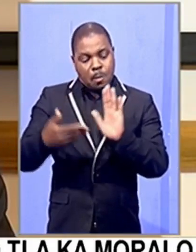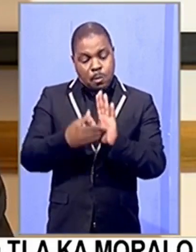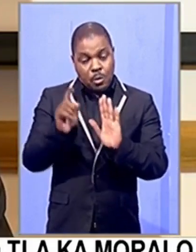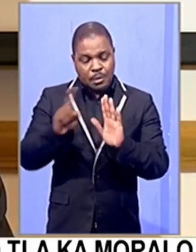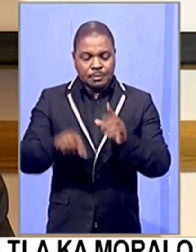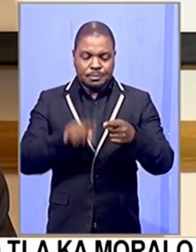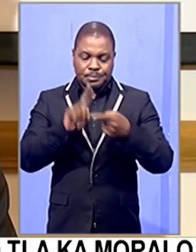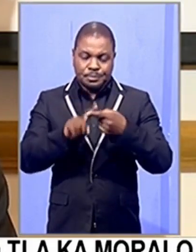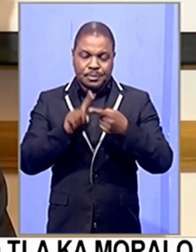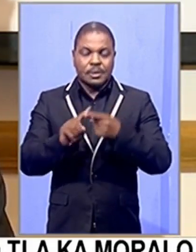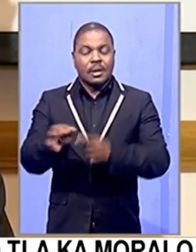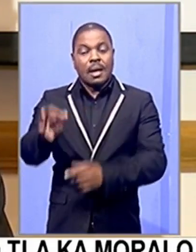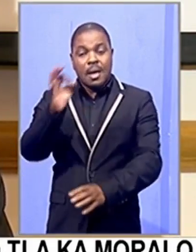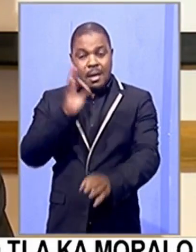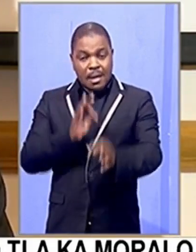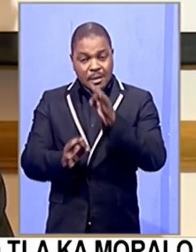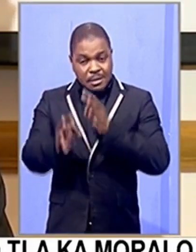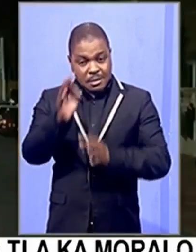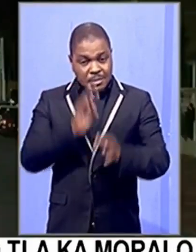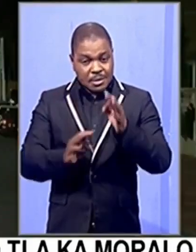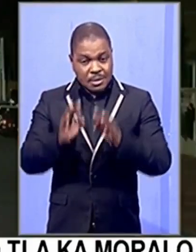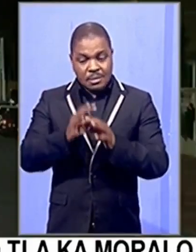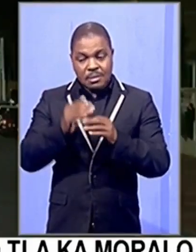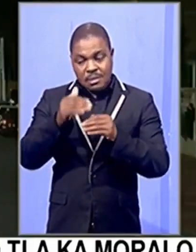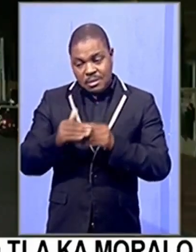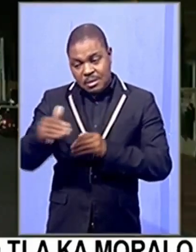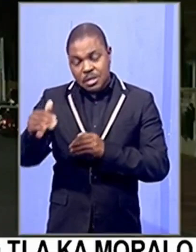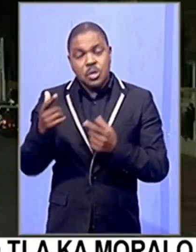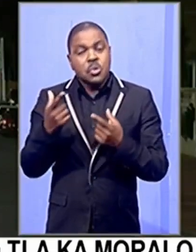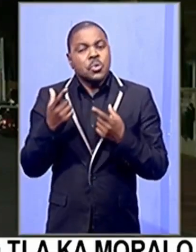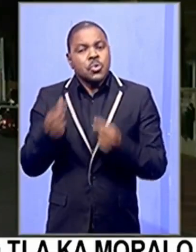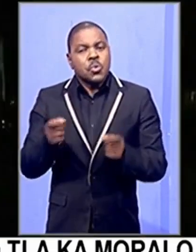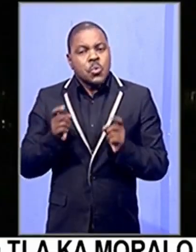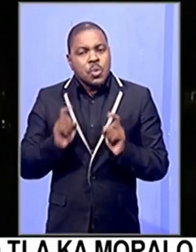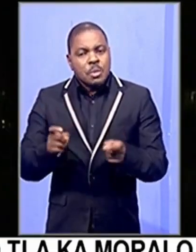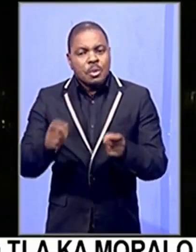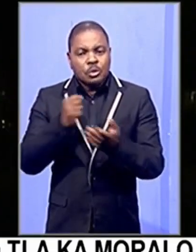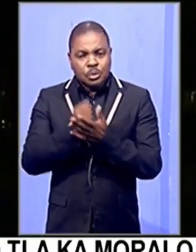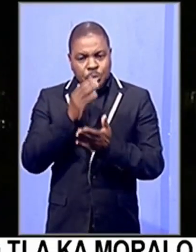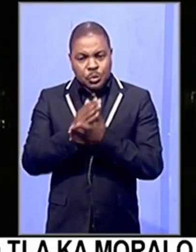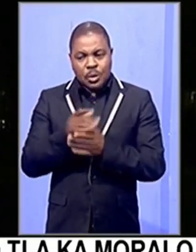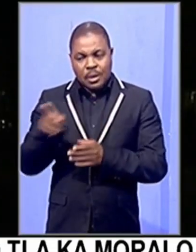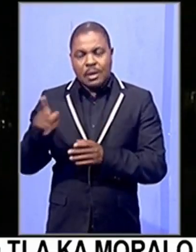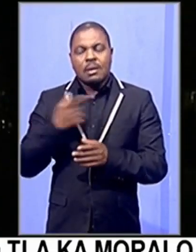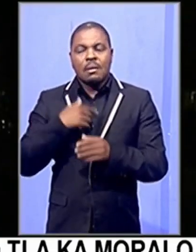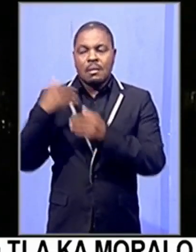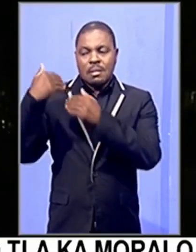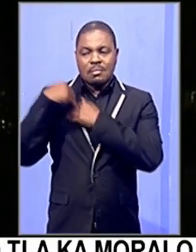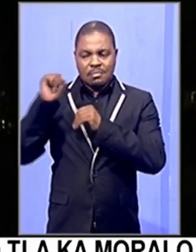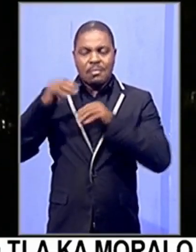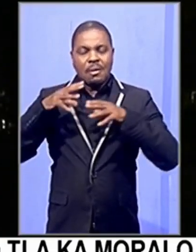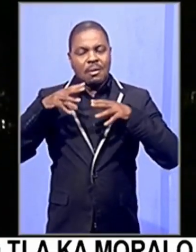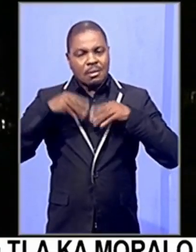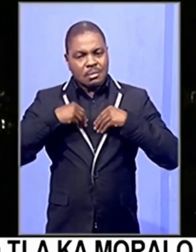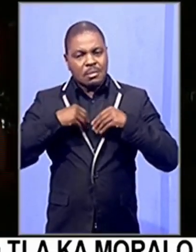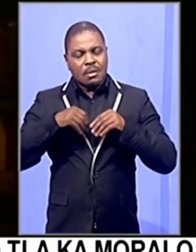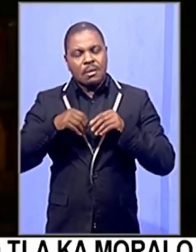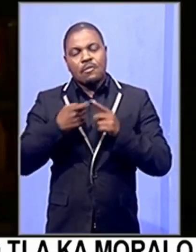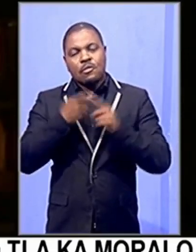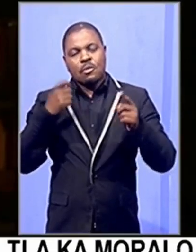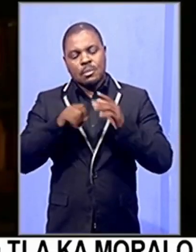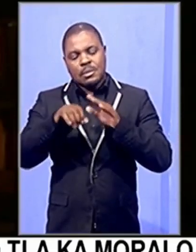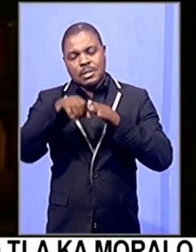to explain the measures that it would immediately take to ensure compliance with its obligation under